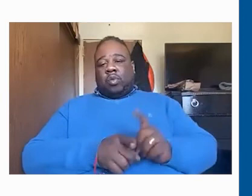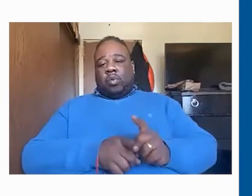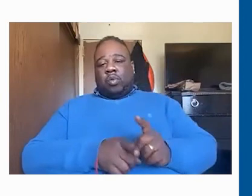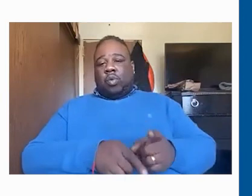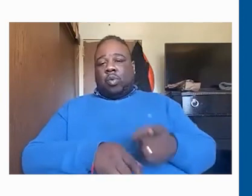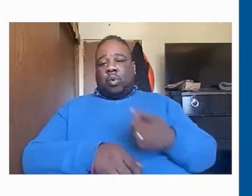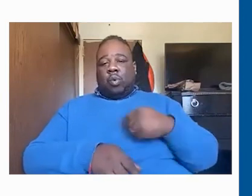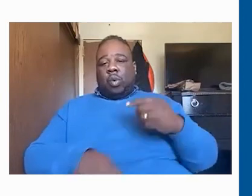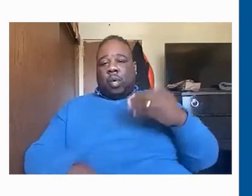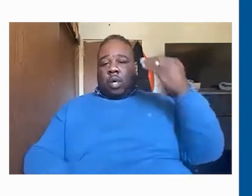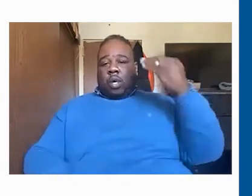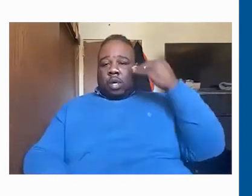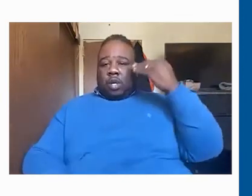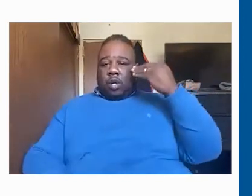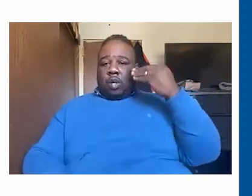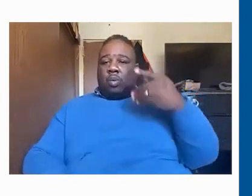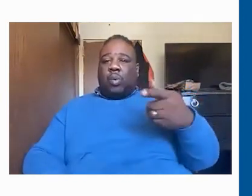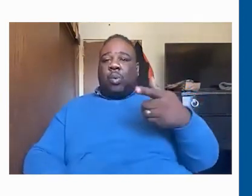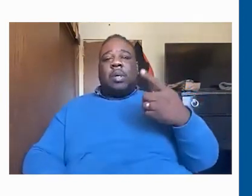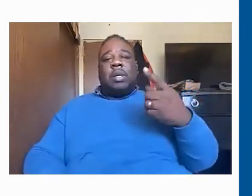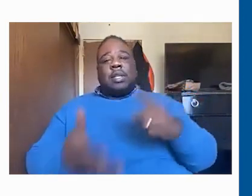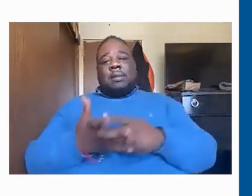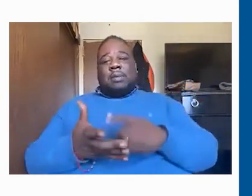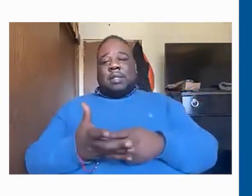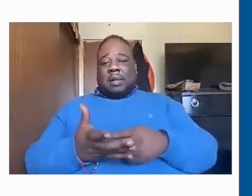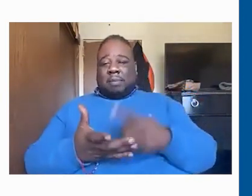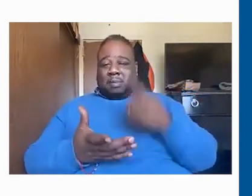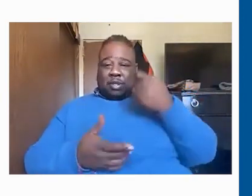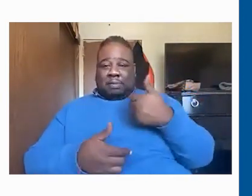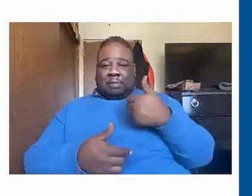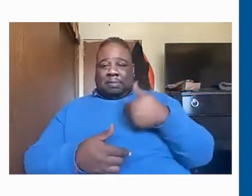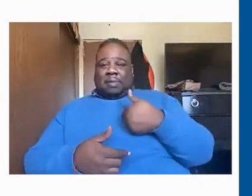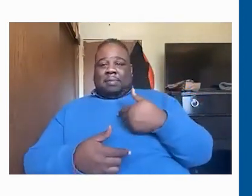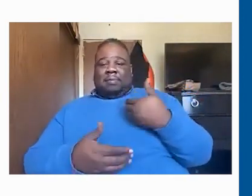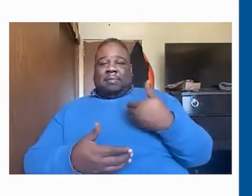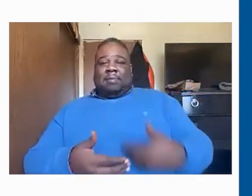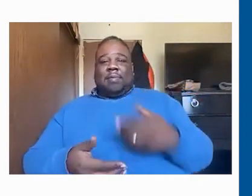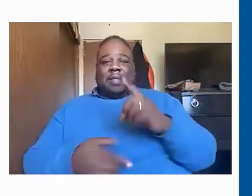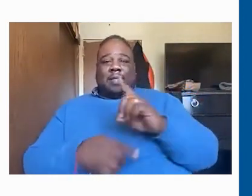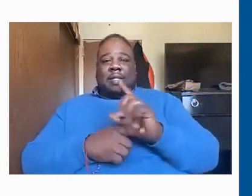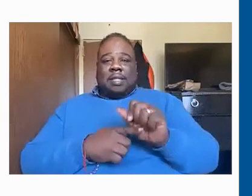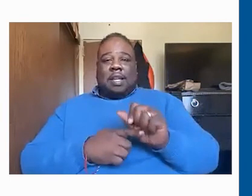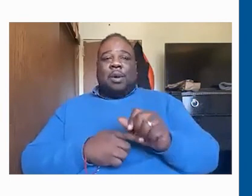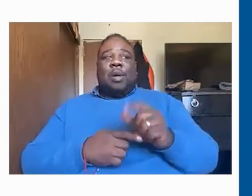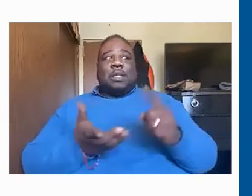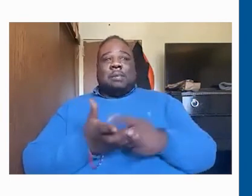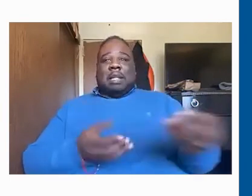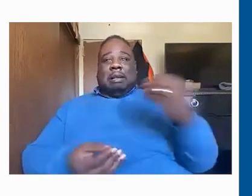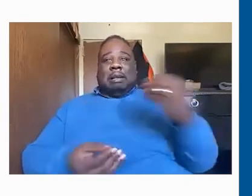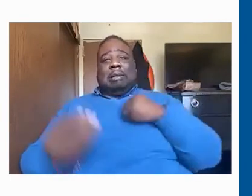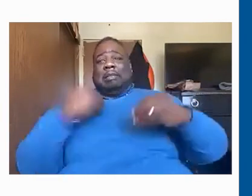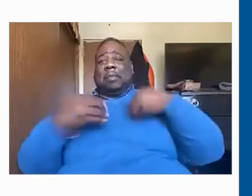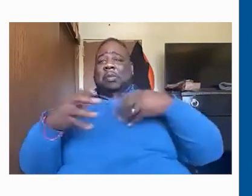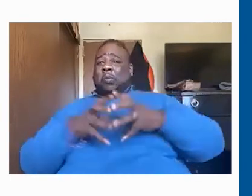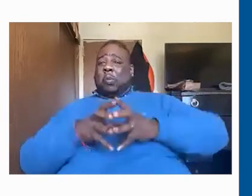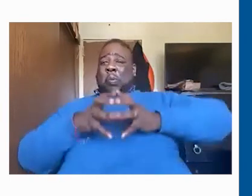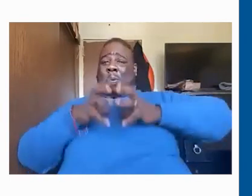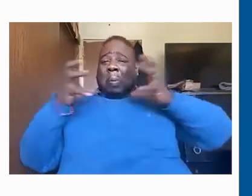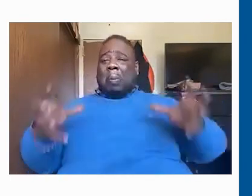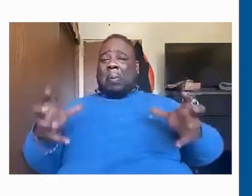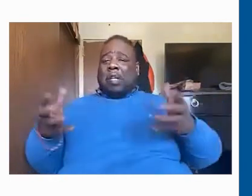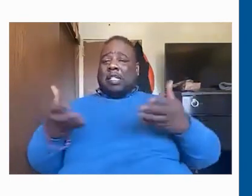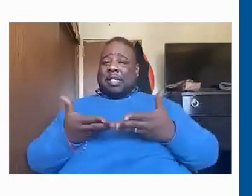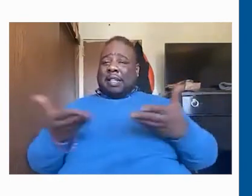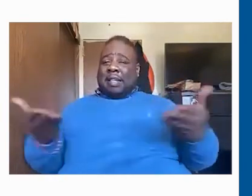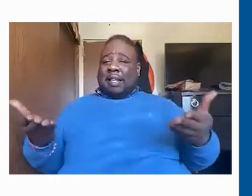get way too much supply sometimes. And that's a good place to throw them in that bag. So that way you have